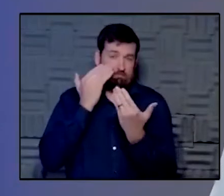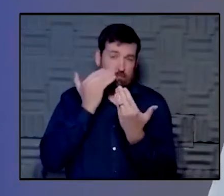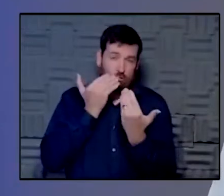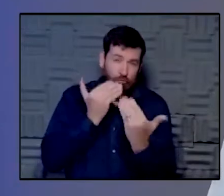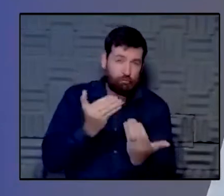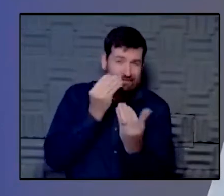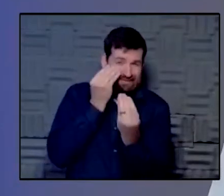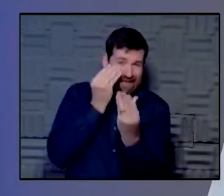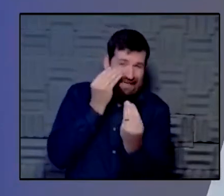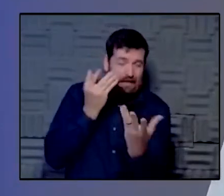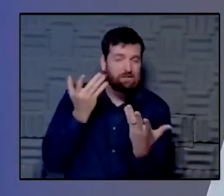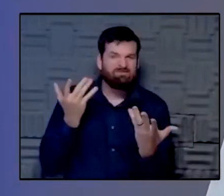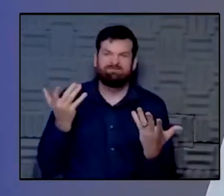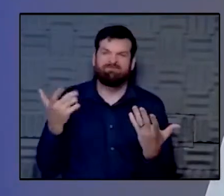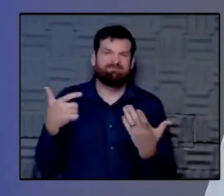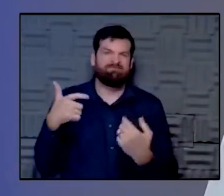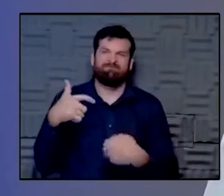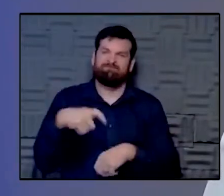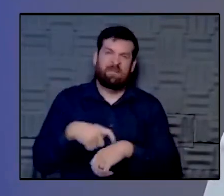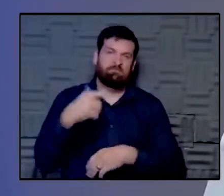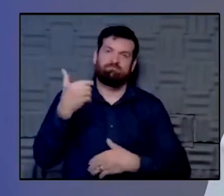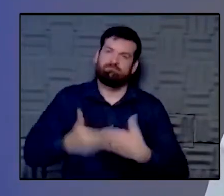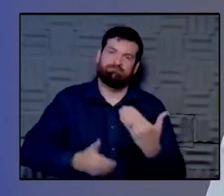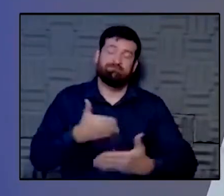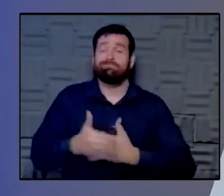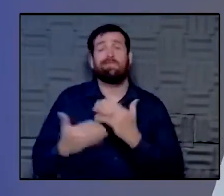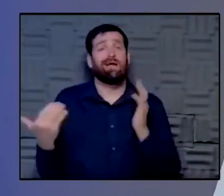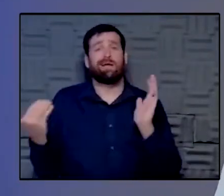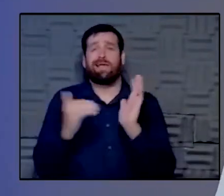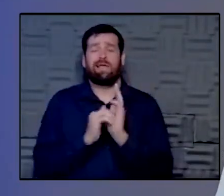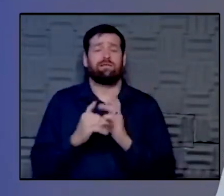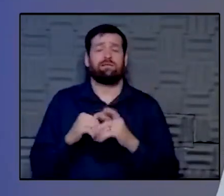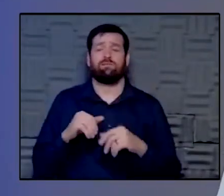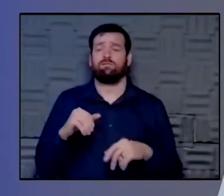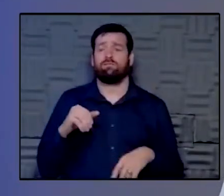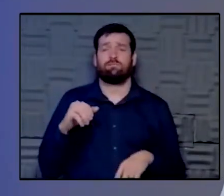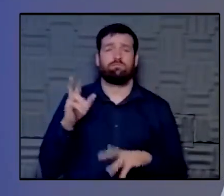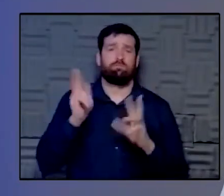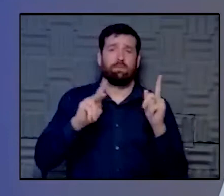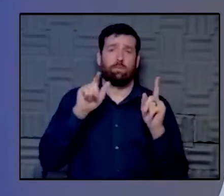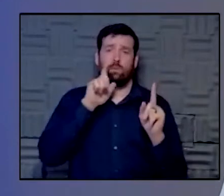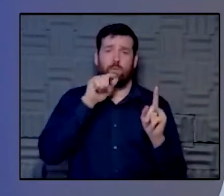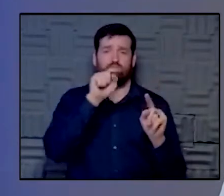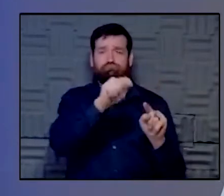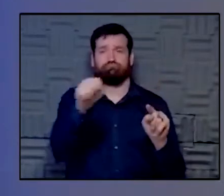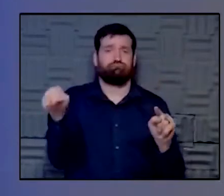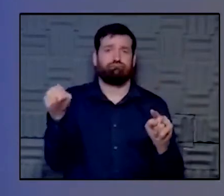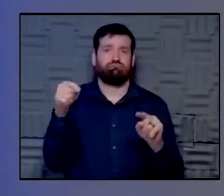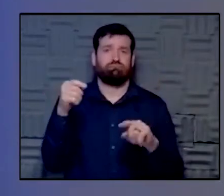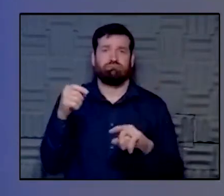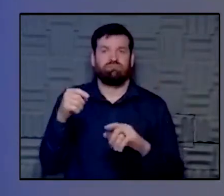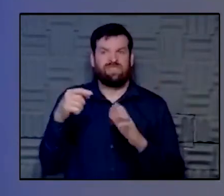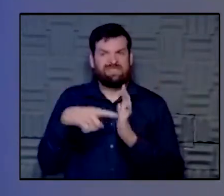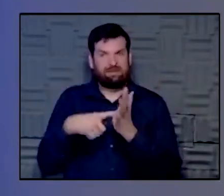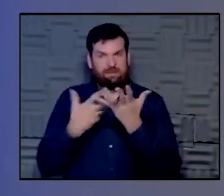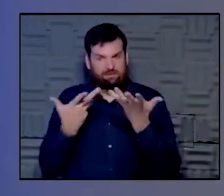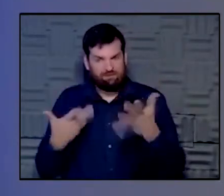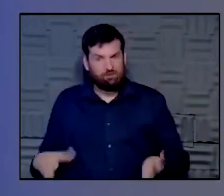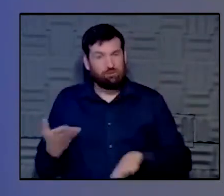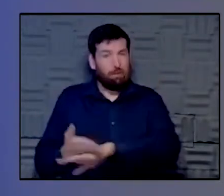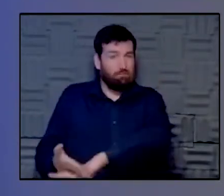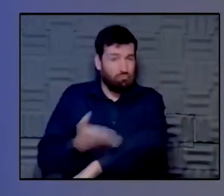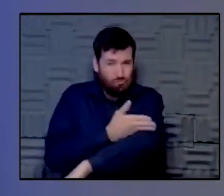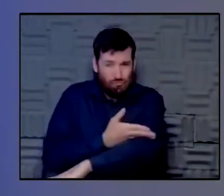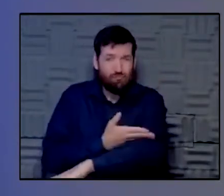yet. It's going to be a slow time process. And again, we've also heard about people who've had improvement in their symptoms after vaccination.